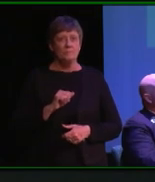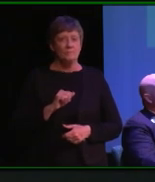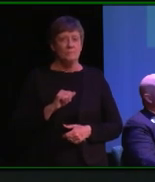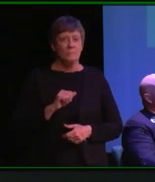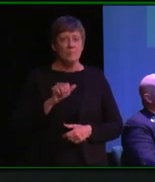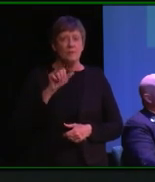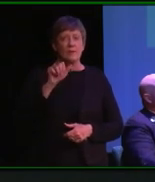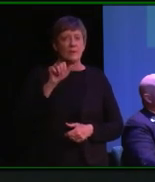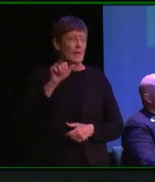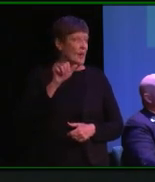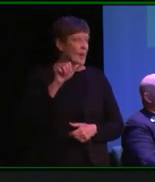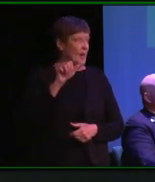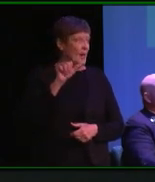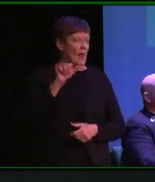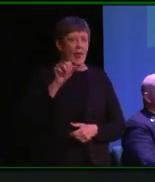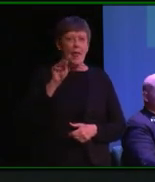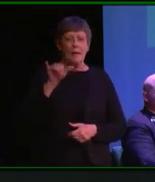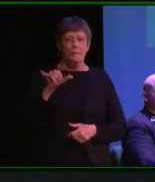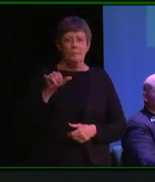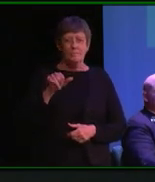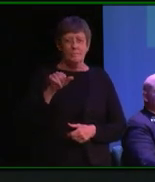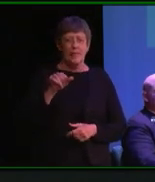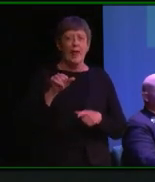Aim Benson,